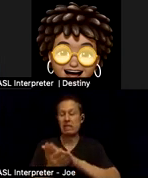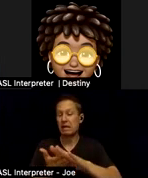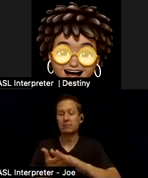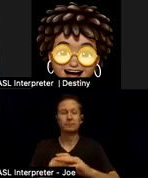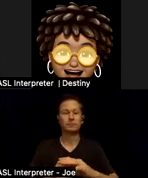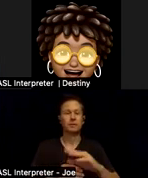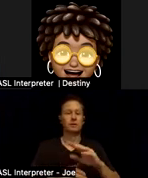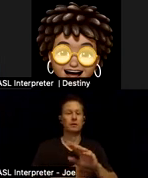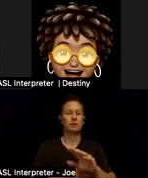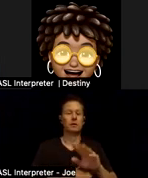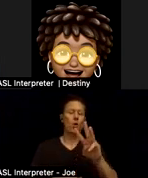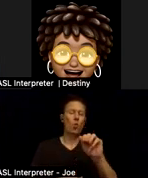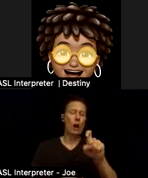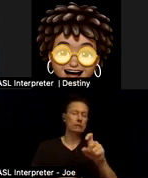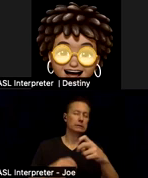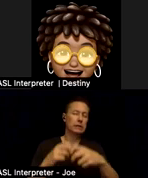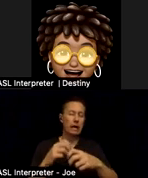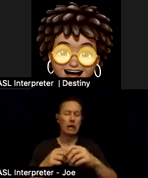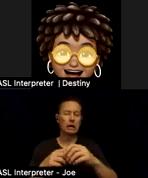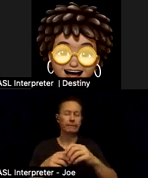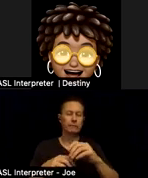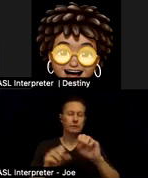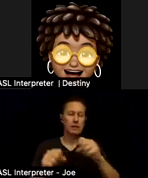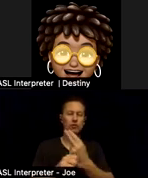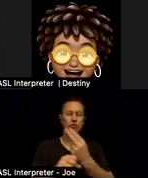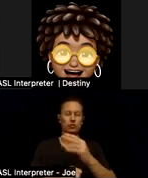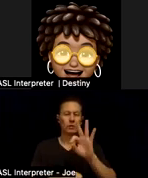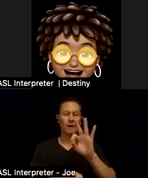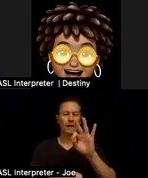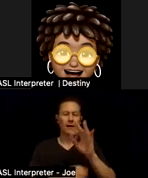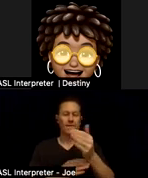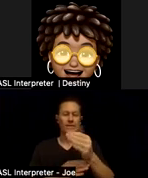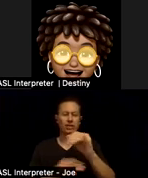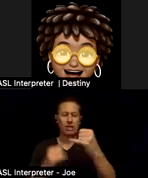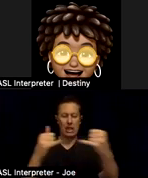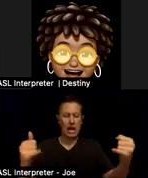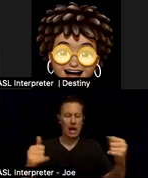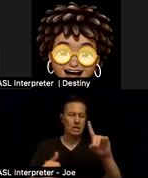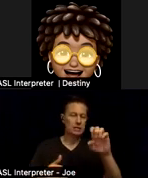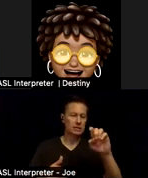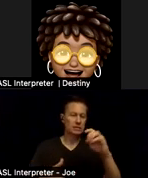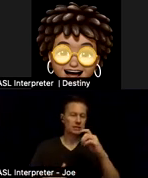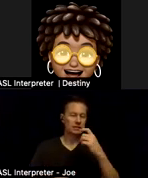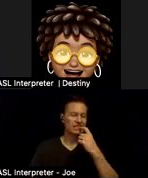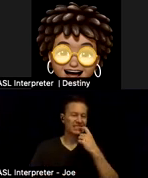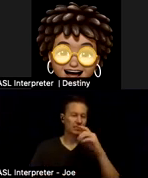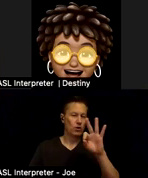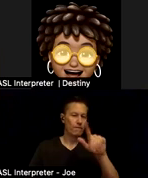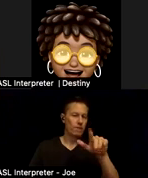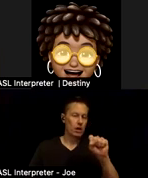it's a little tough, you can use a little bit of fishing line, or if you need, you can have any of the dental floss to help scrape up the remainder and then clean the